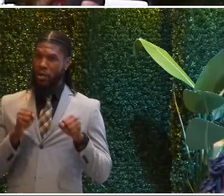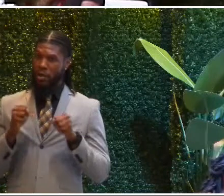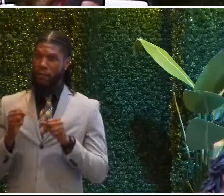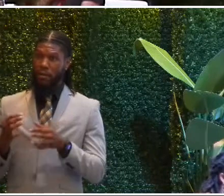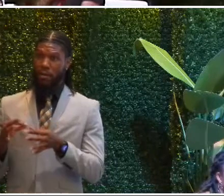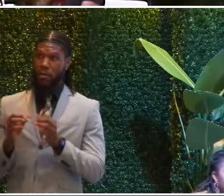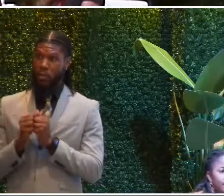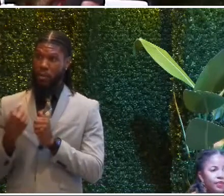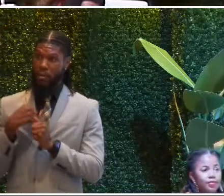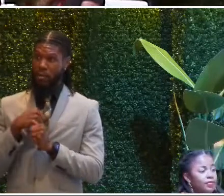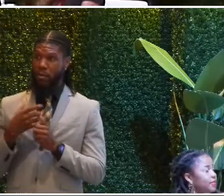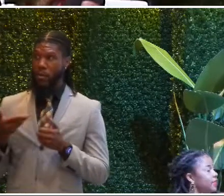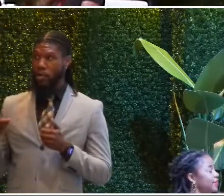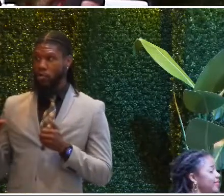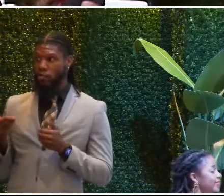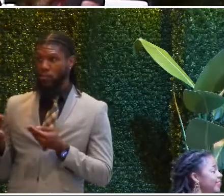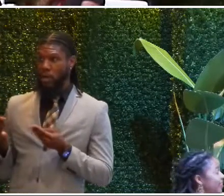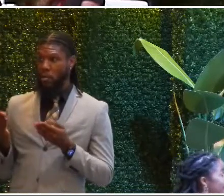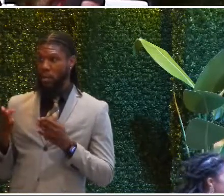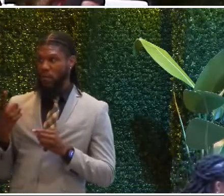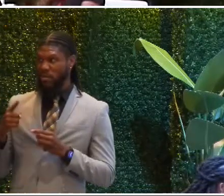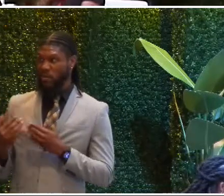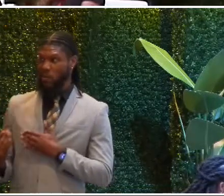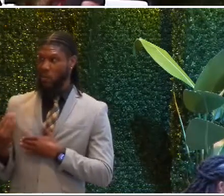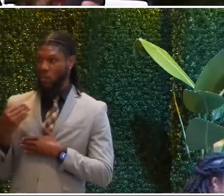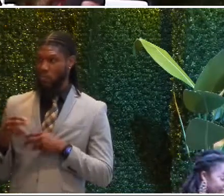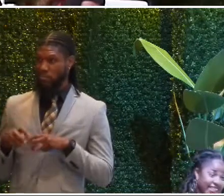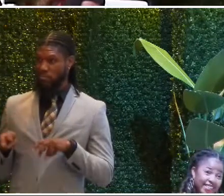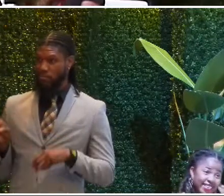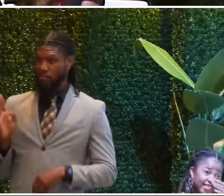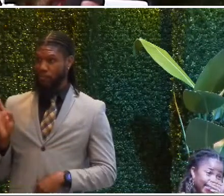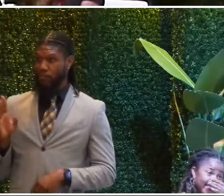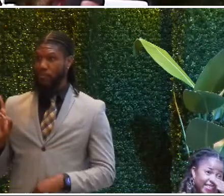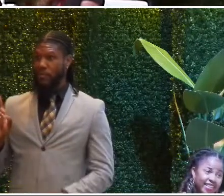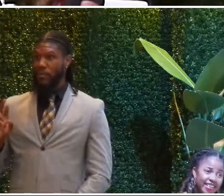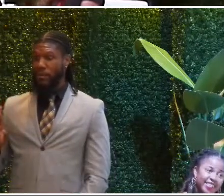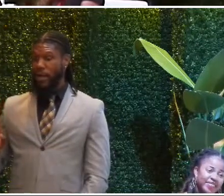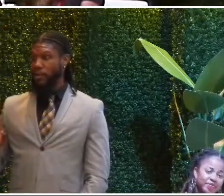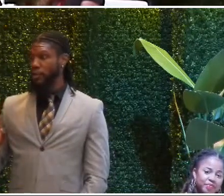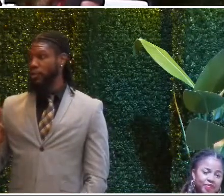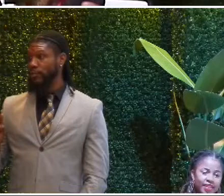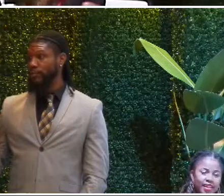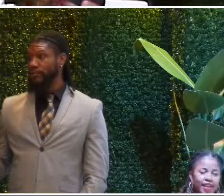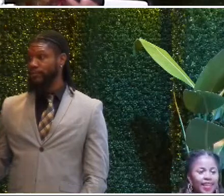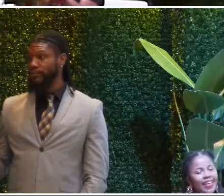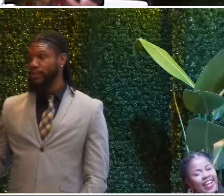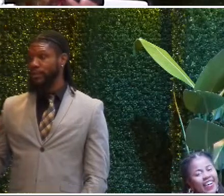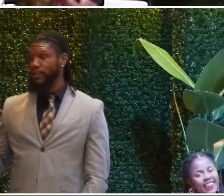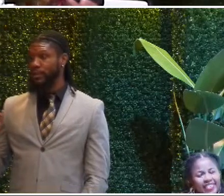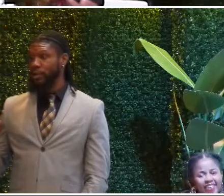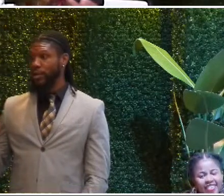introduce our moderator for this morning's plenary, Dr. Savannah Shange.